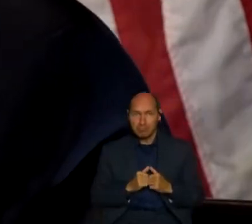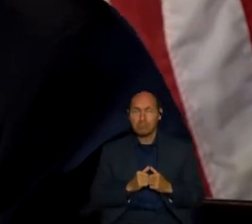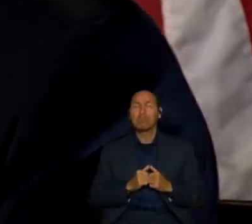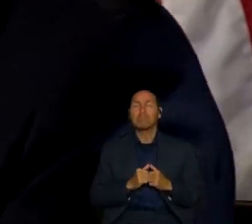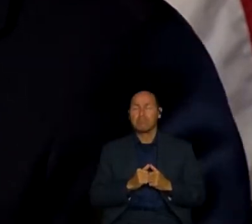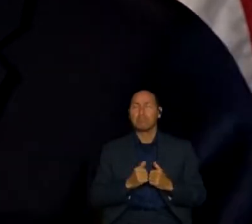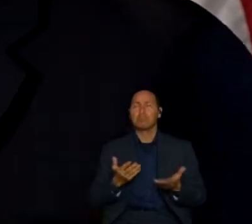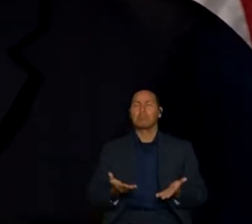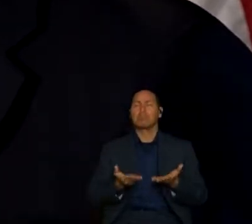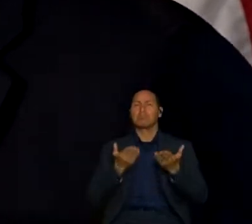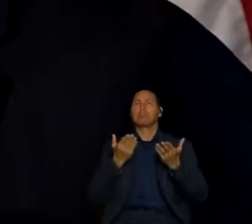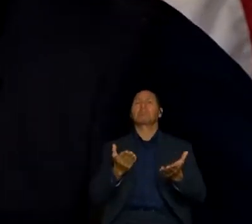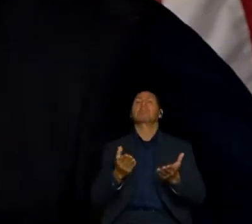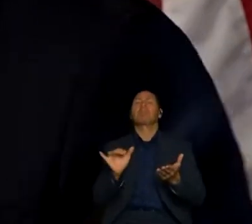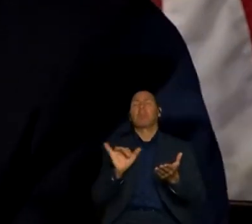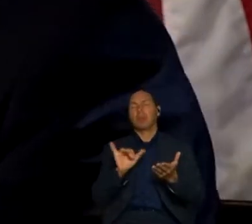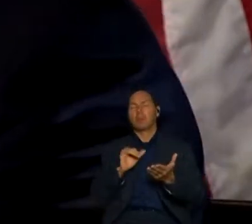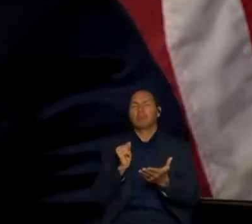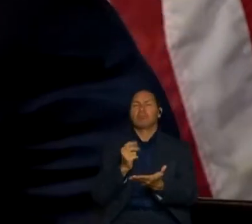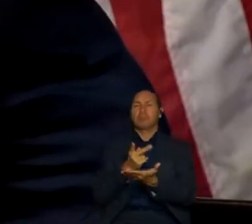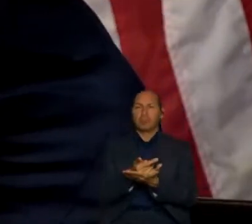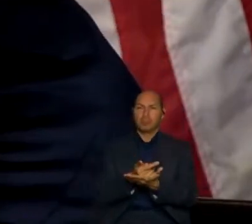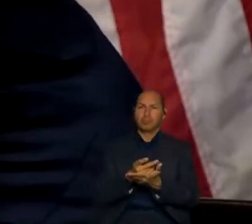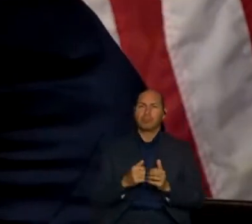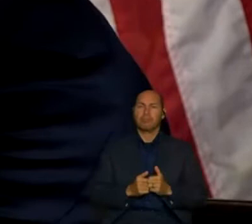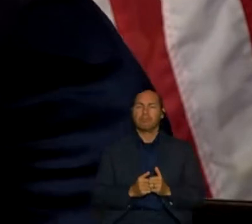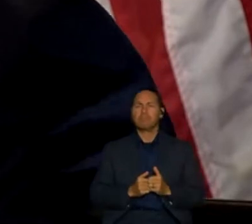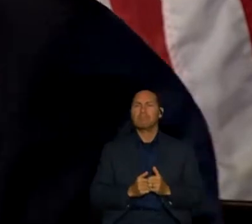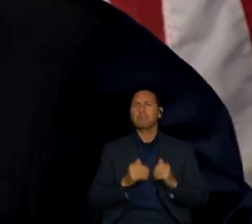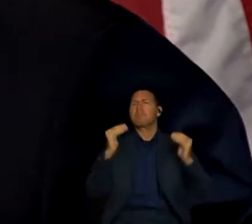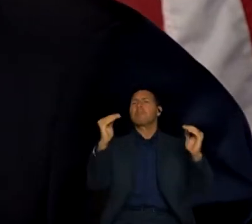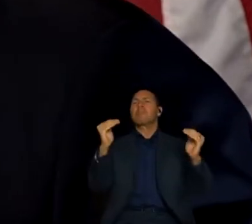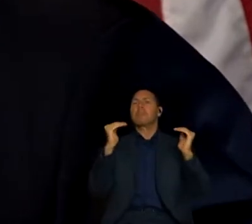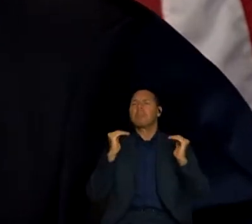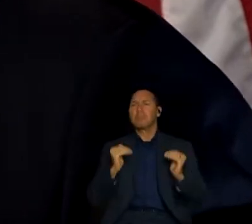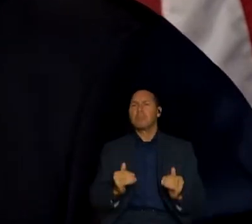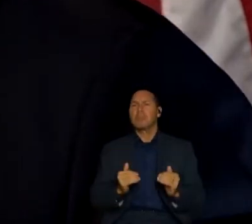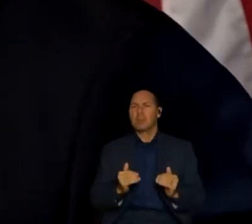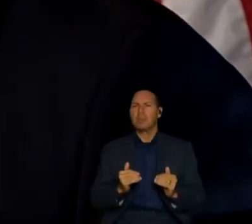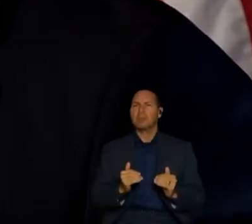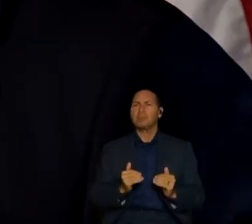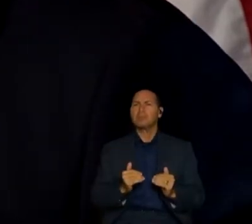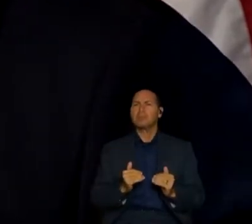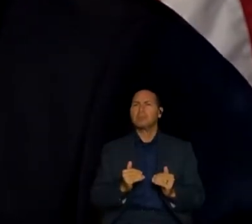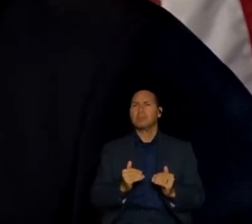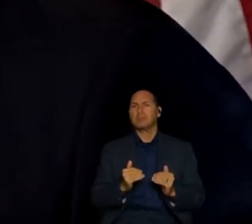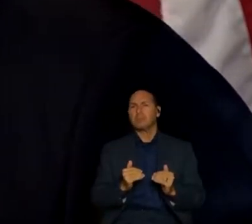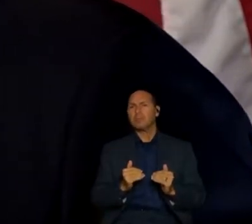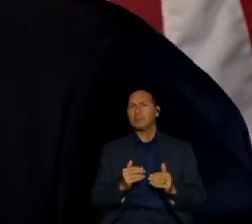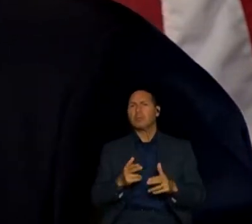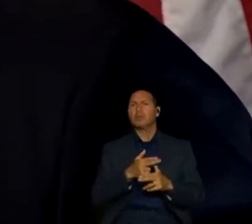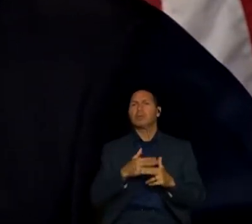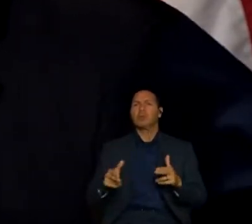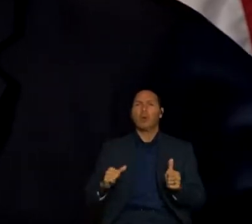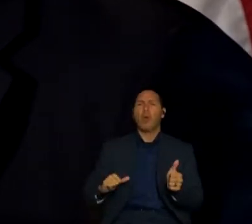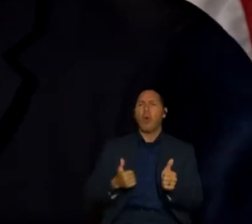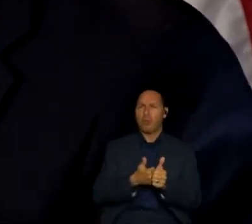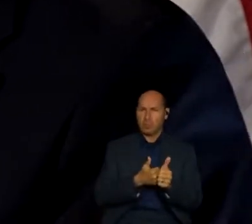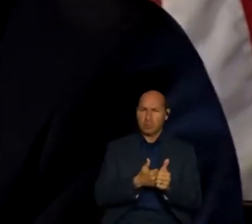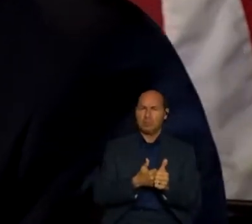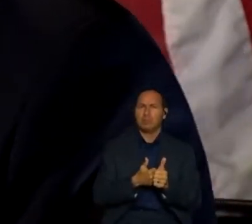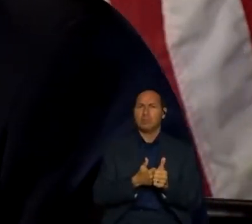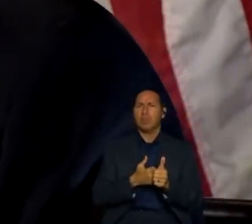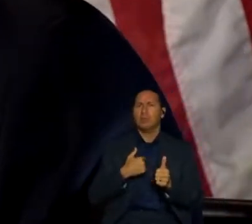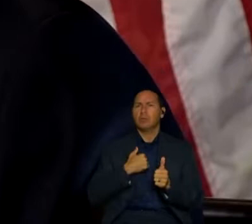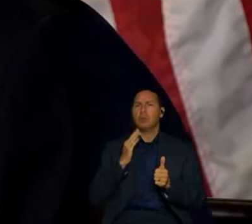motion carries as well. The next order of business we have is a short update that I will be